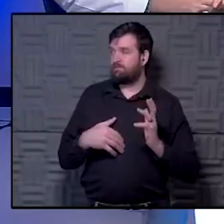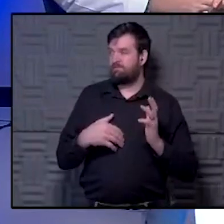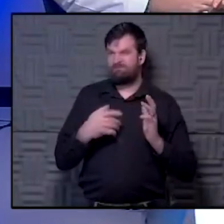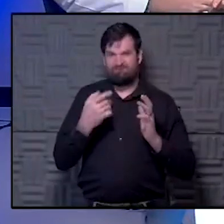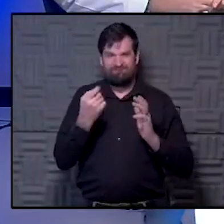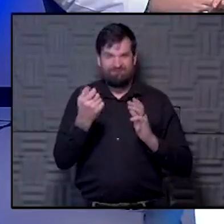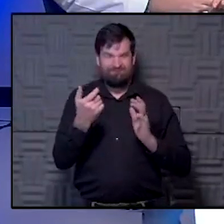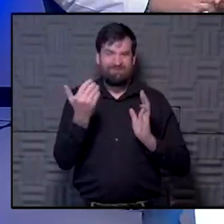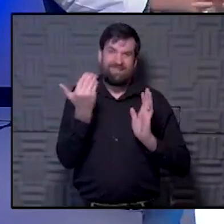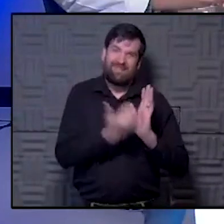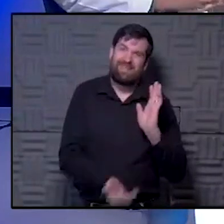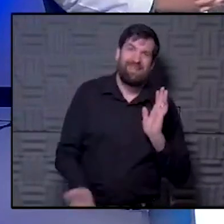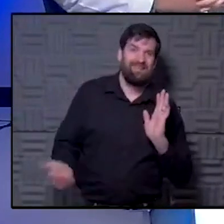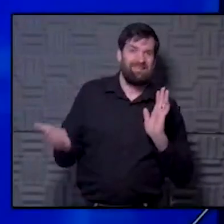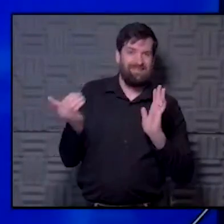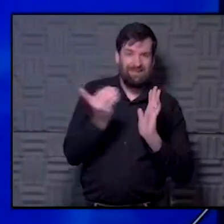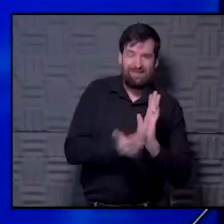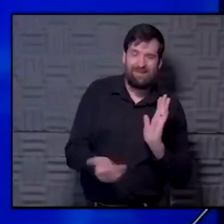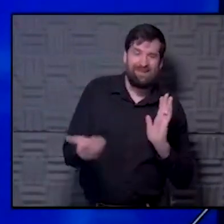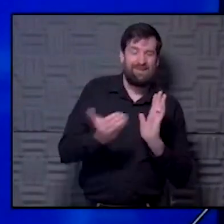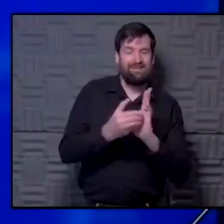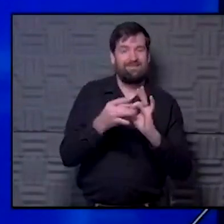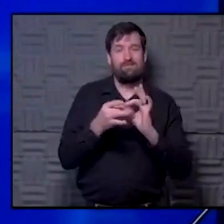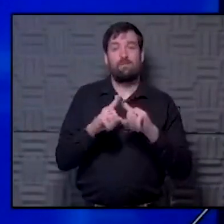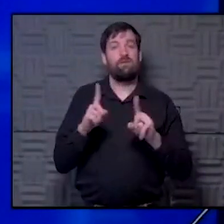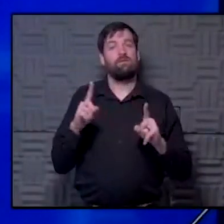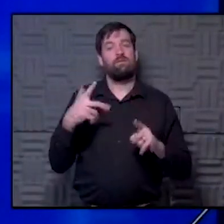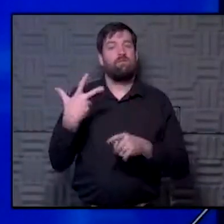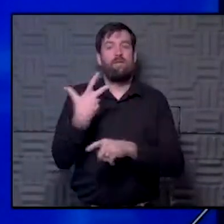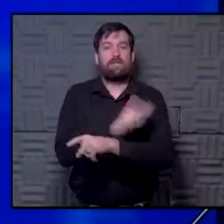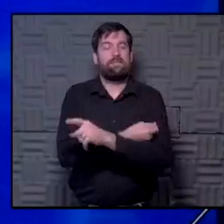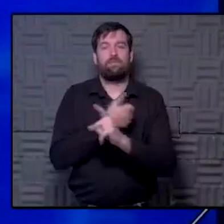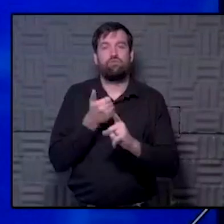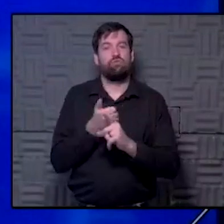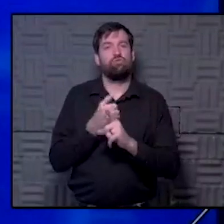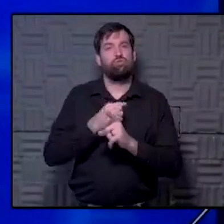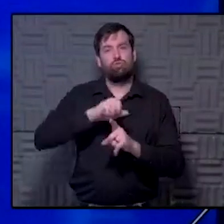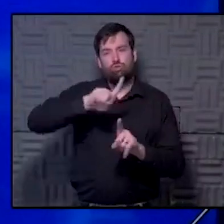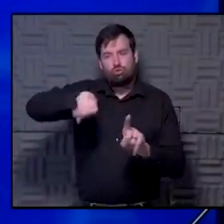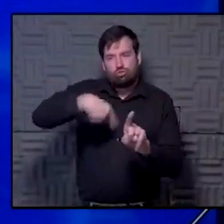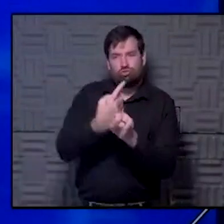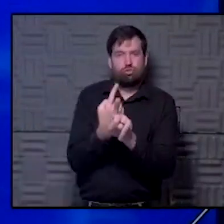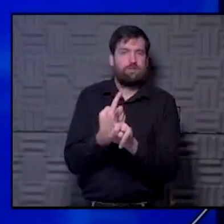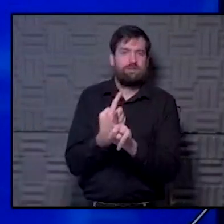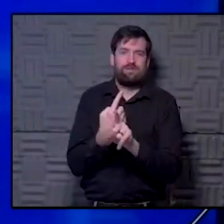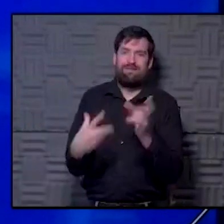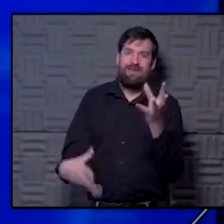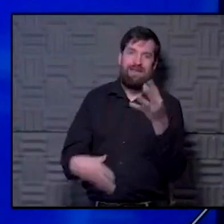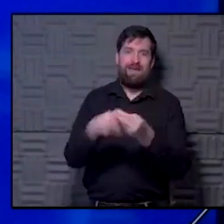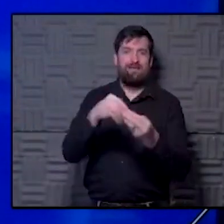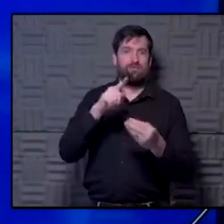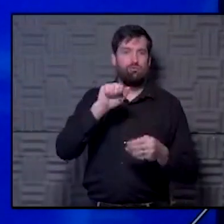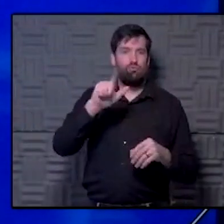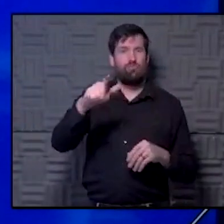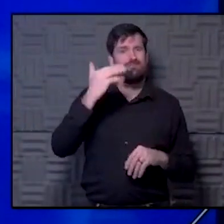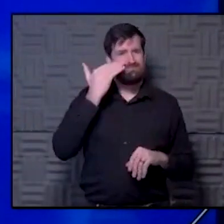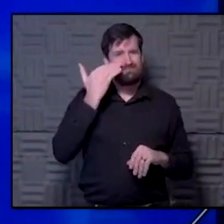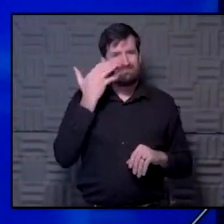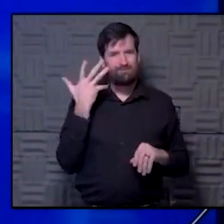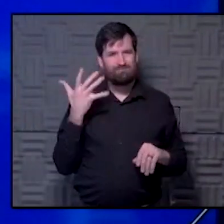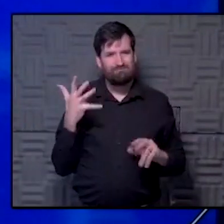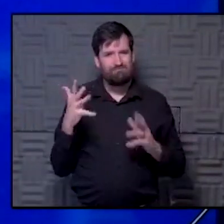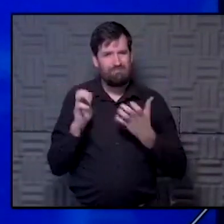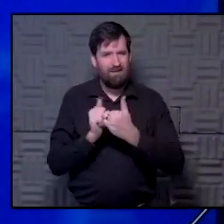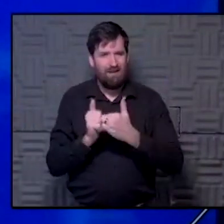bit like a broken record, but vaccination is just an additional tool, right? You know how to keep